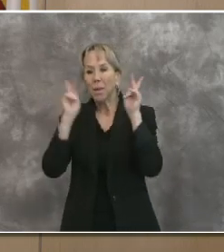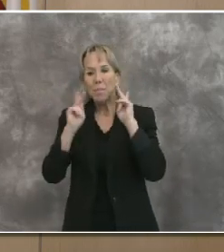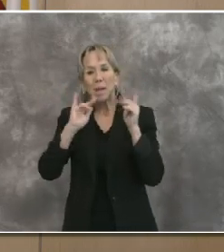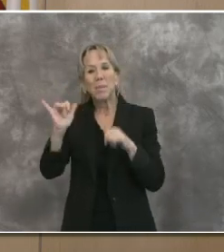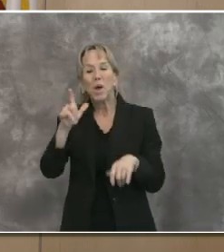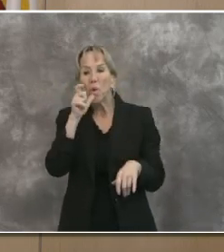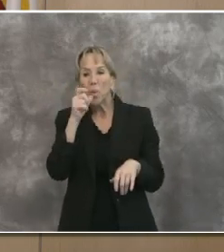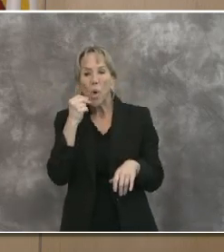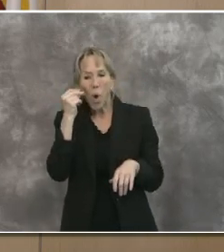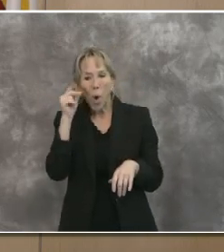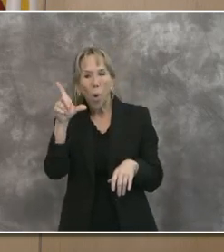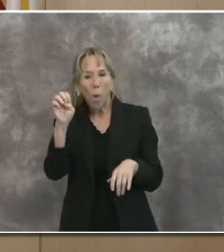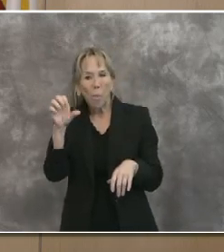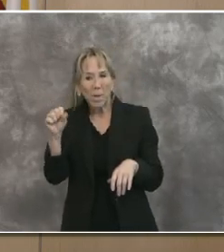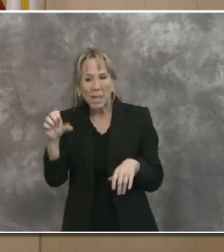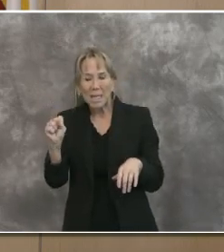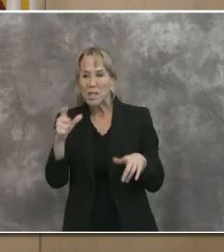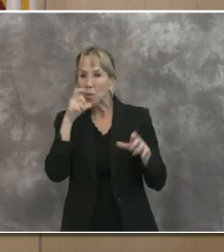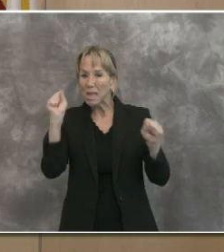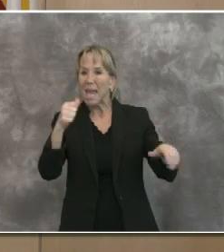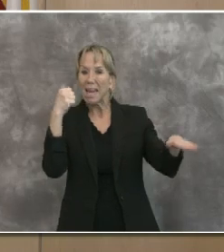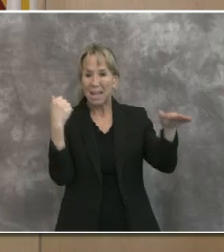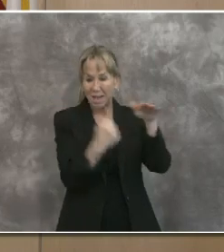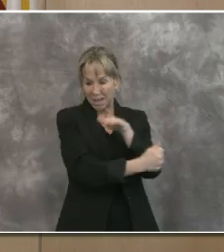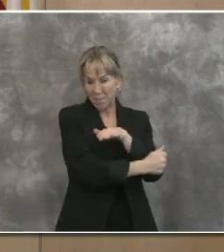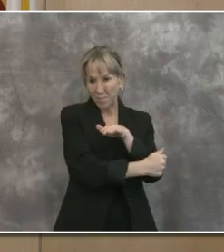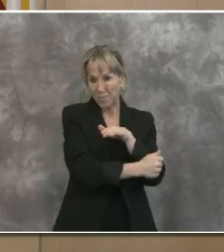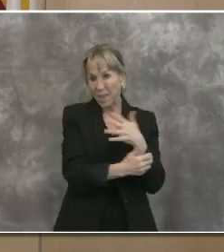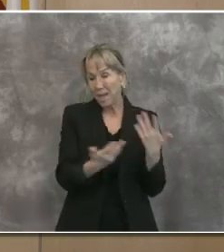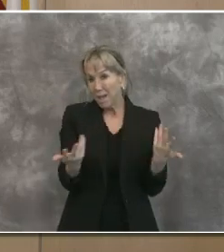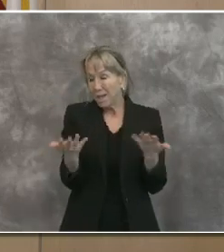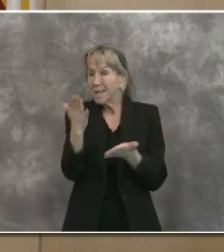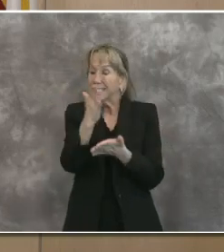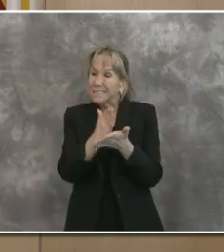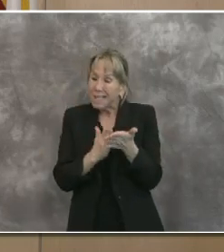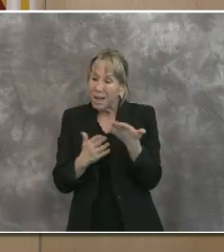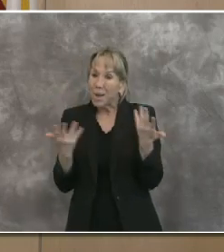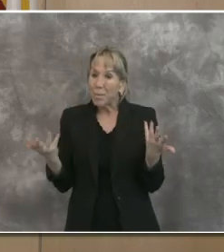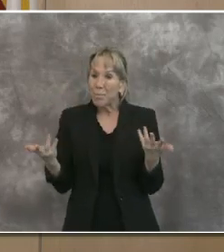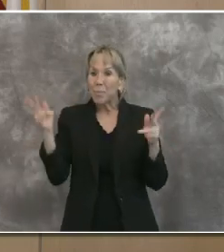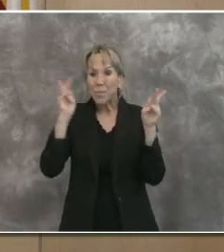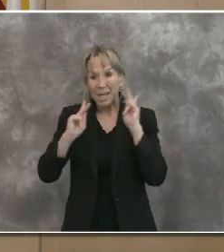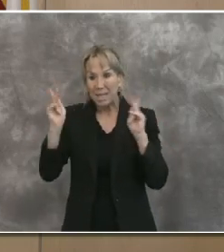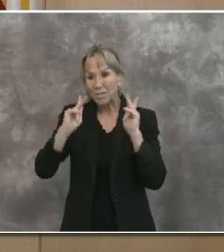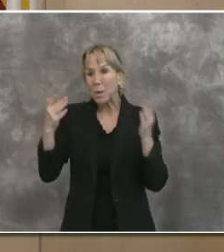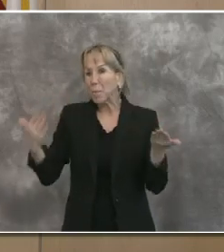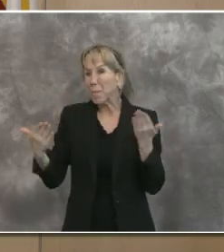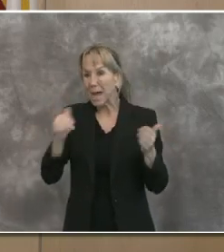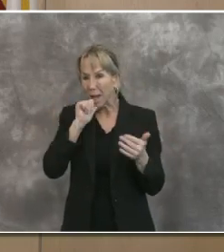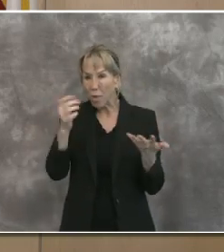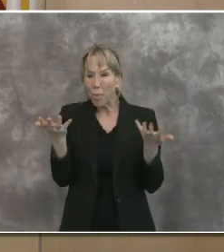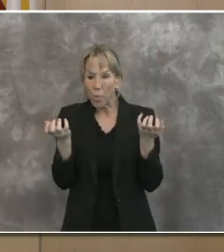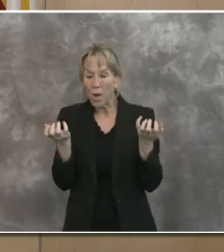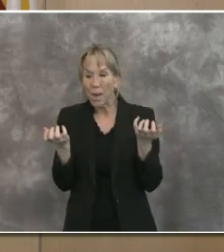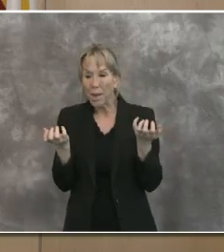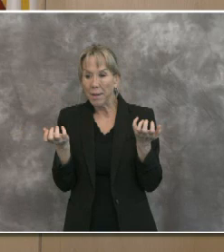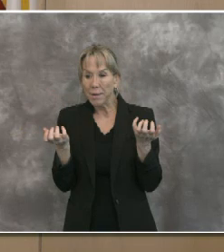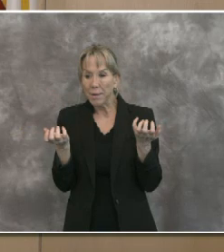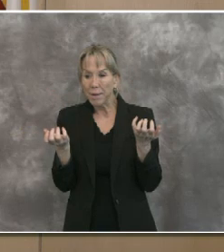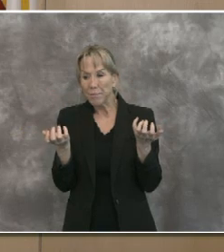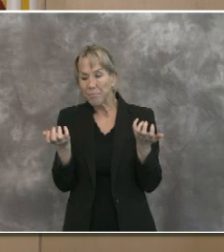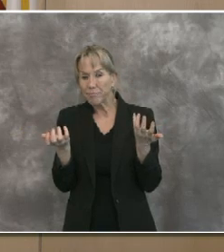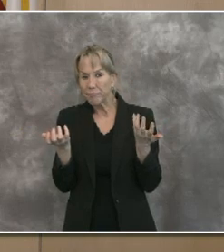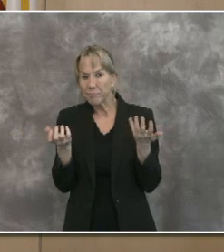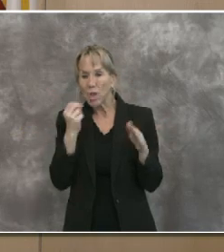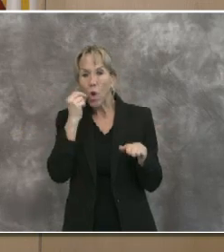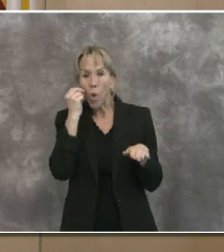have resources to accommodate them. And then in some cases, individuals may not want to